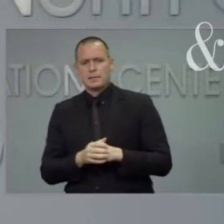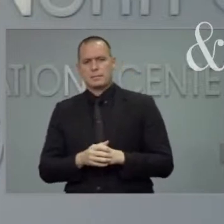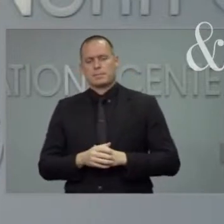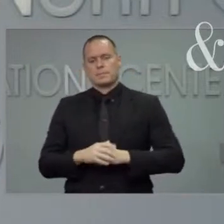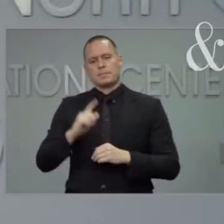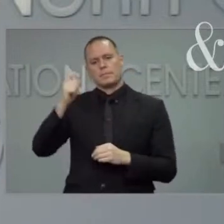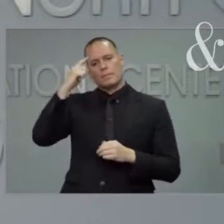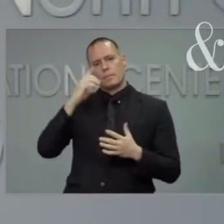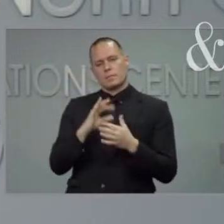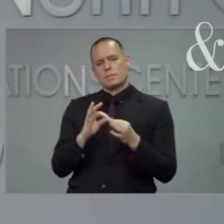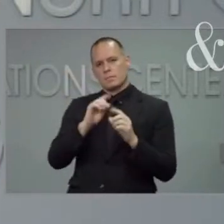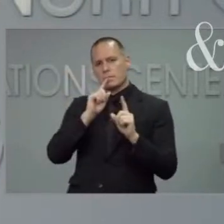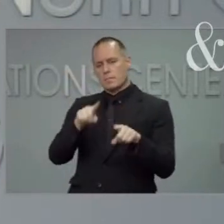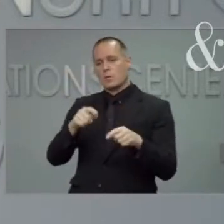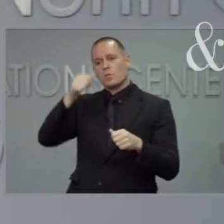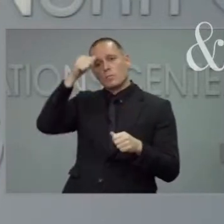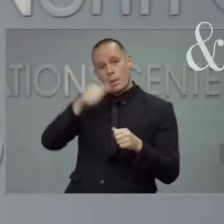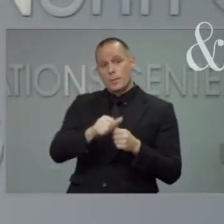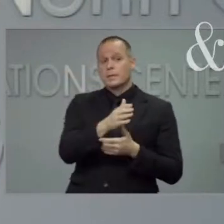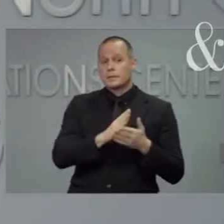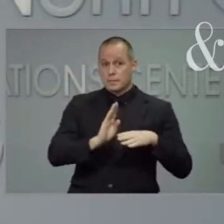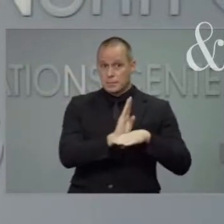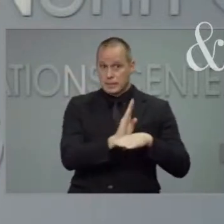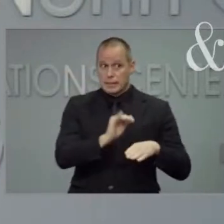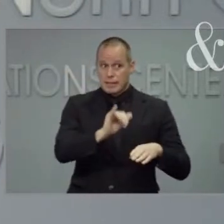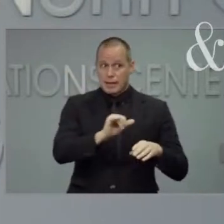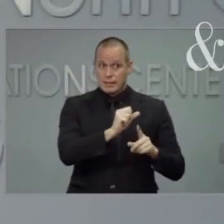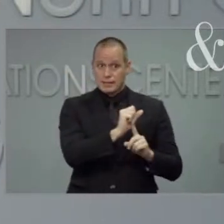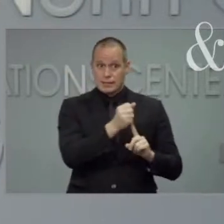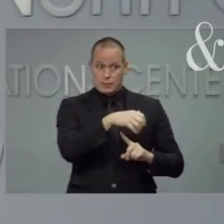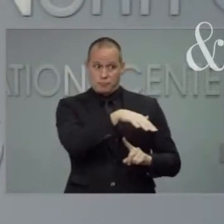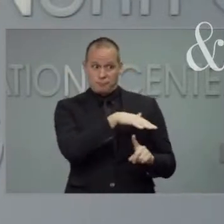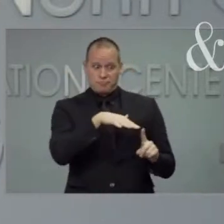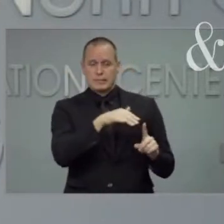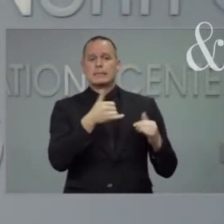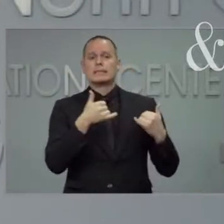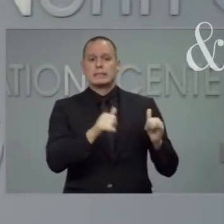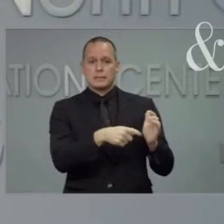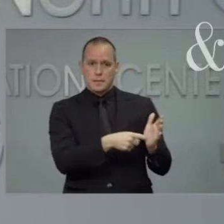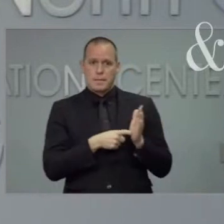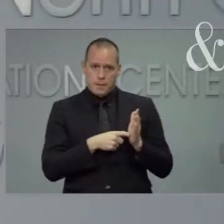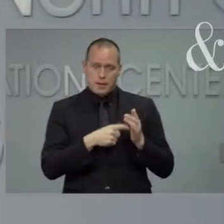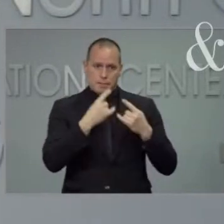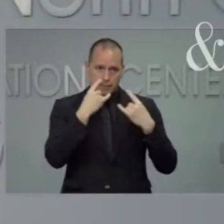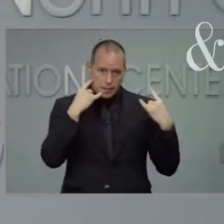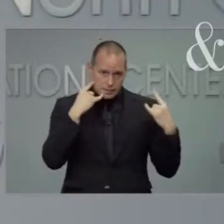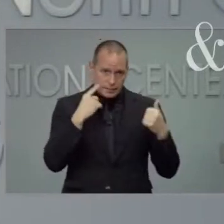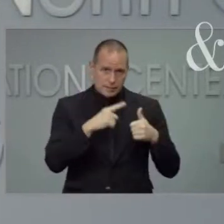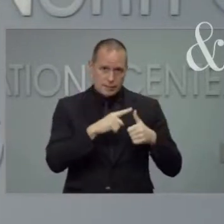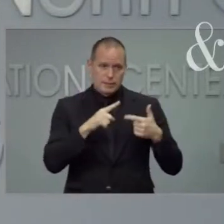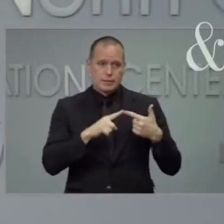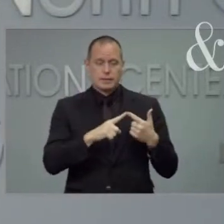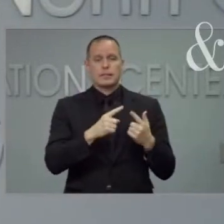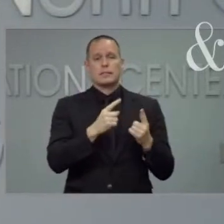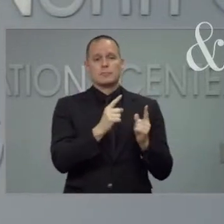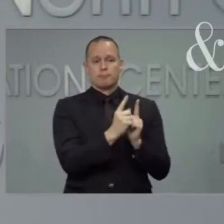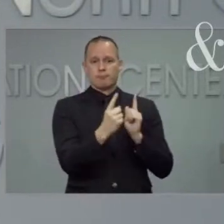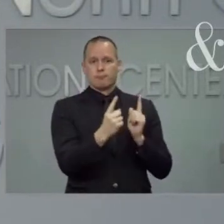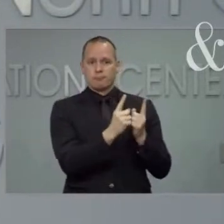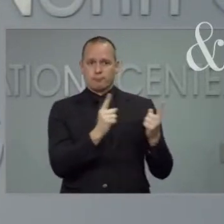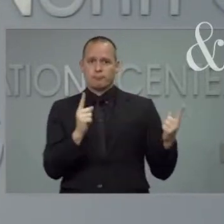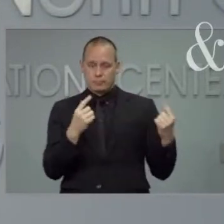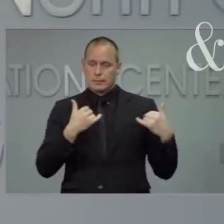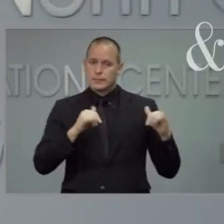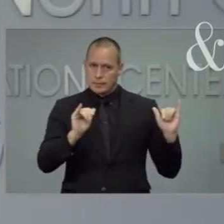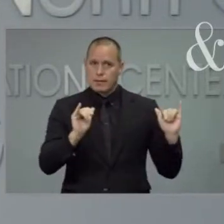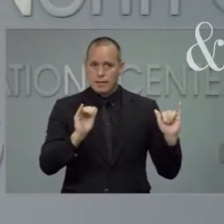venues, remember that we still in those settings have requirements for masks and social distancing,